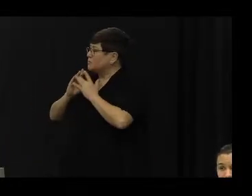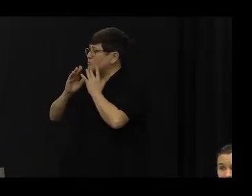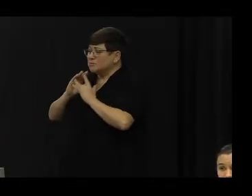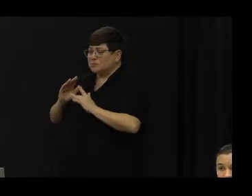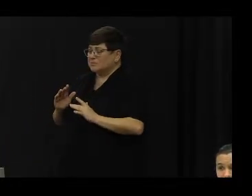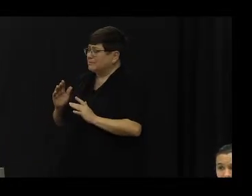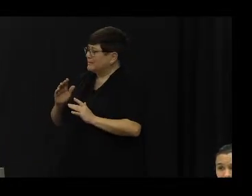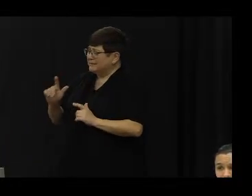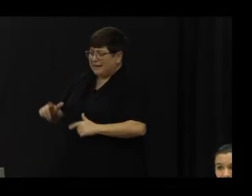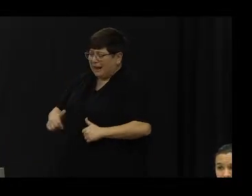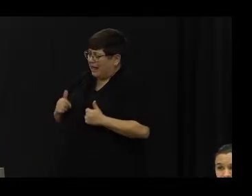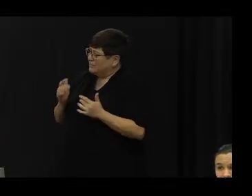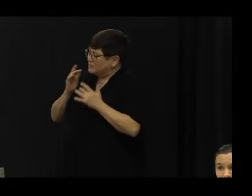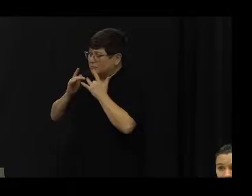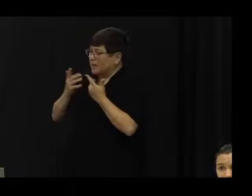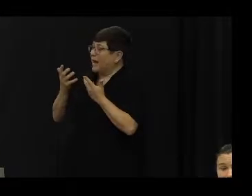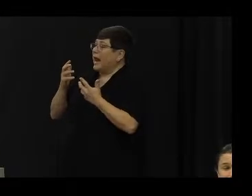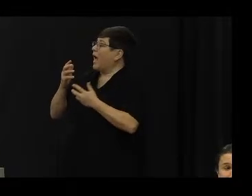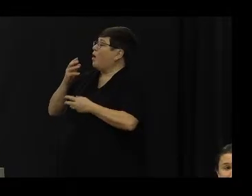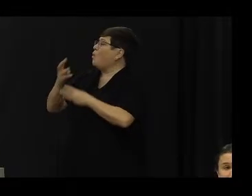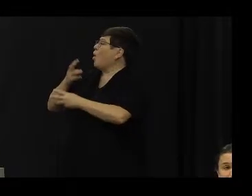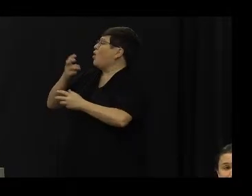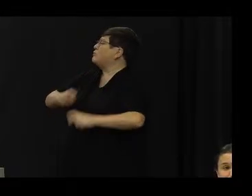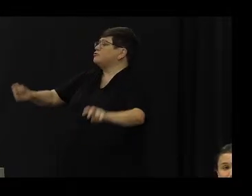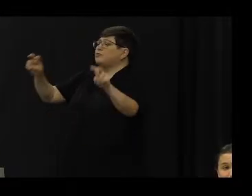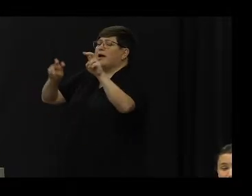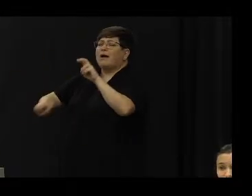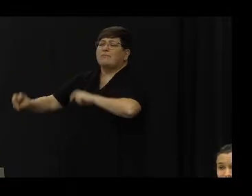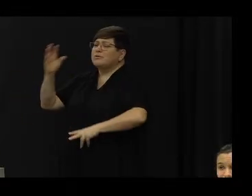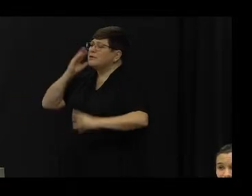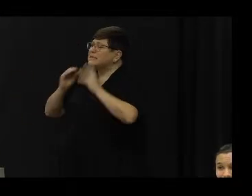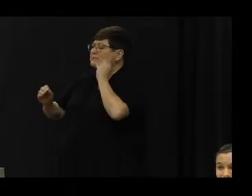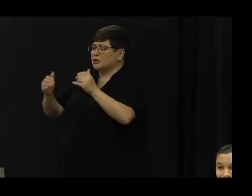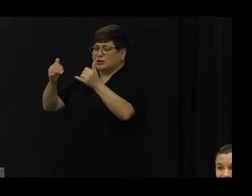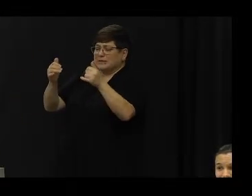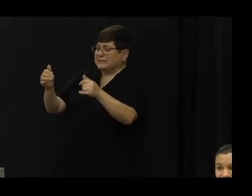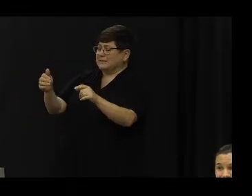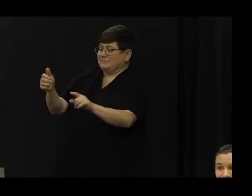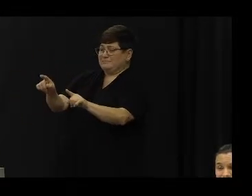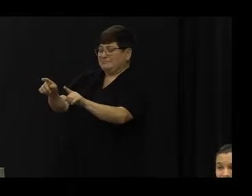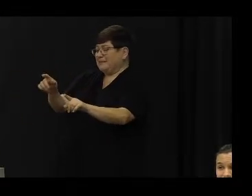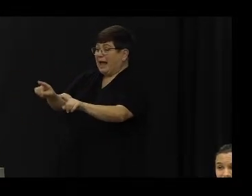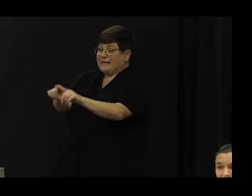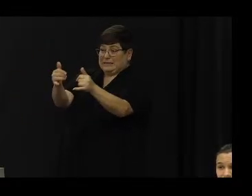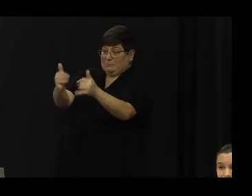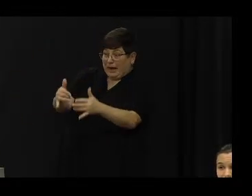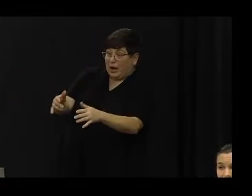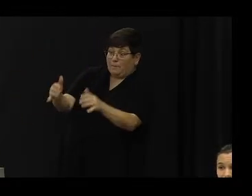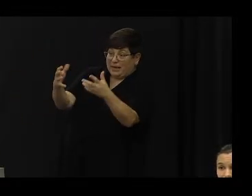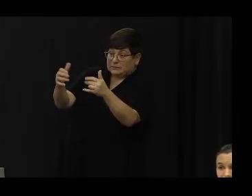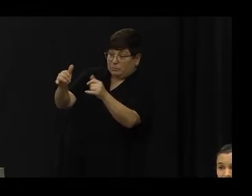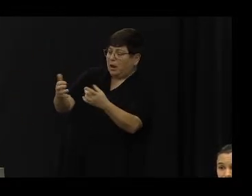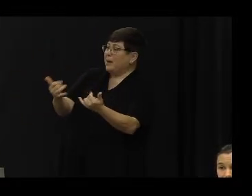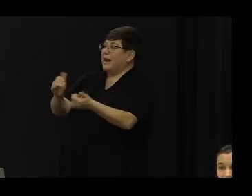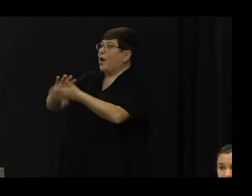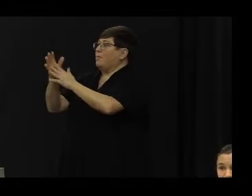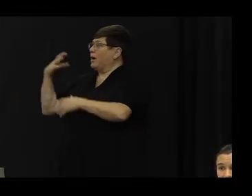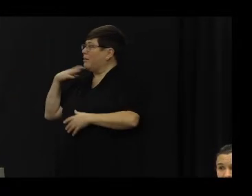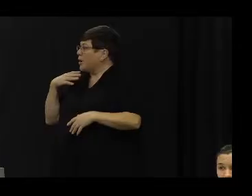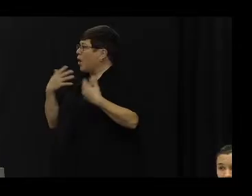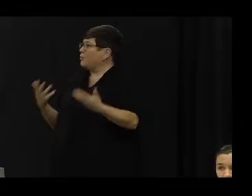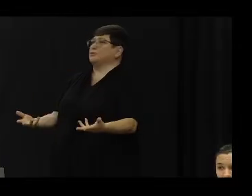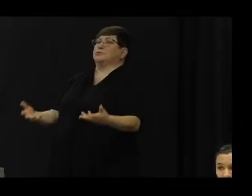initially, who's now traveled the world as a player and now as a coach. And you heard